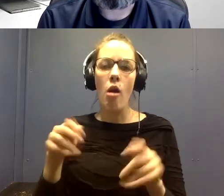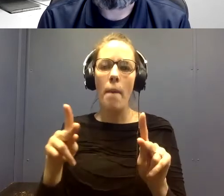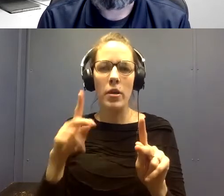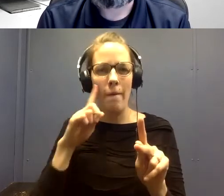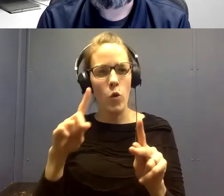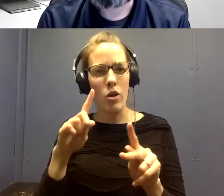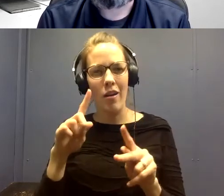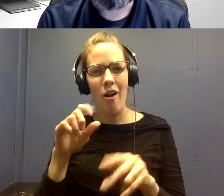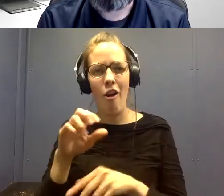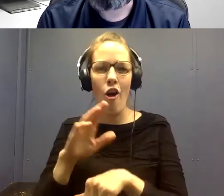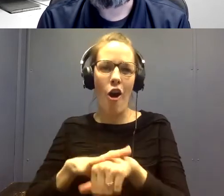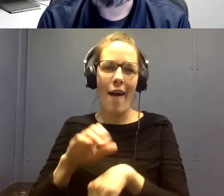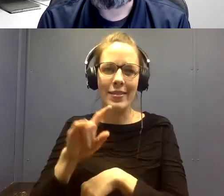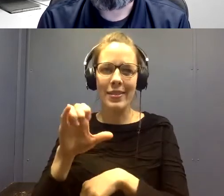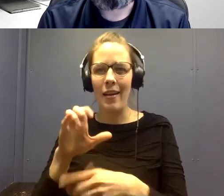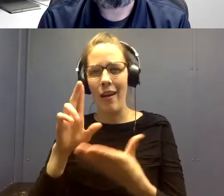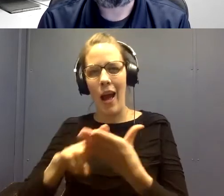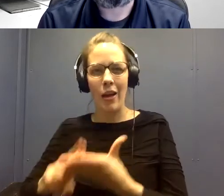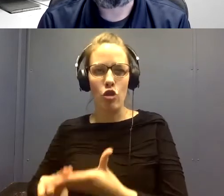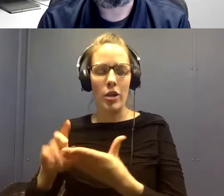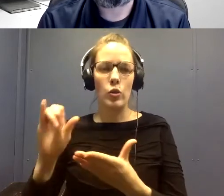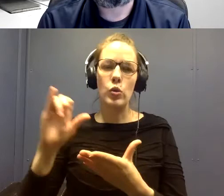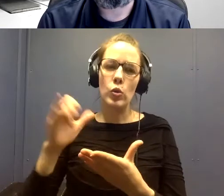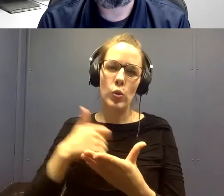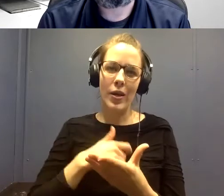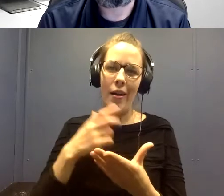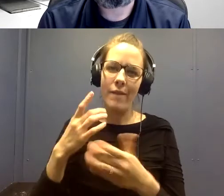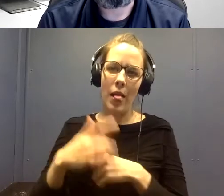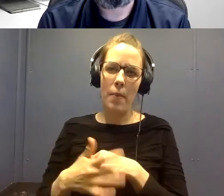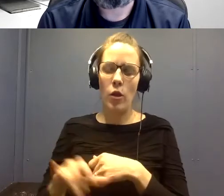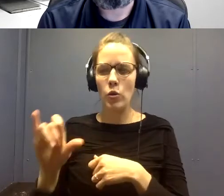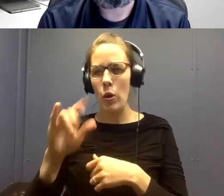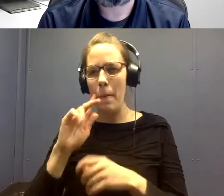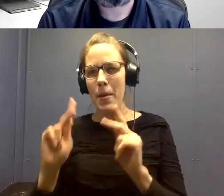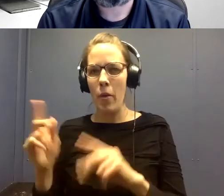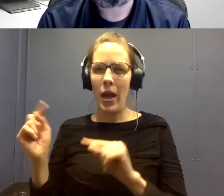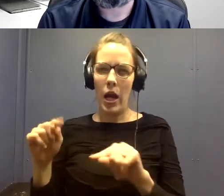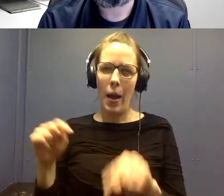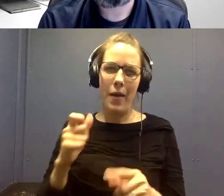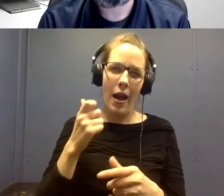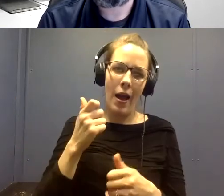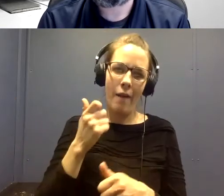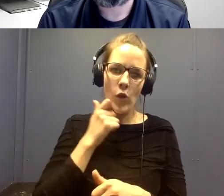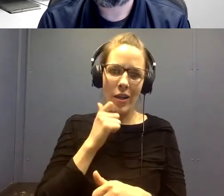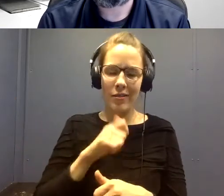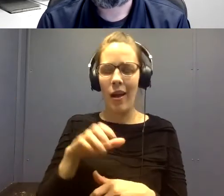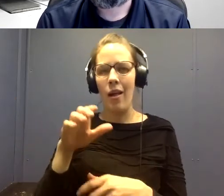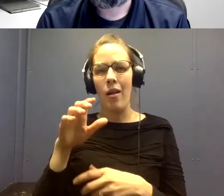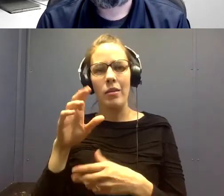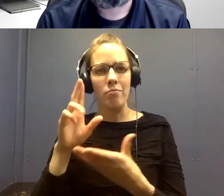on-site contractors. So we were tracking those in the total number as well. We made it available to folks that are on-site every day, critical infrastructure that